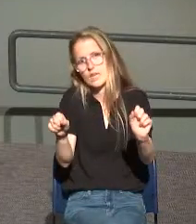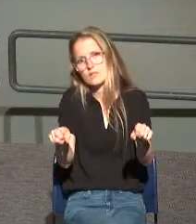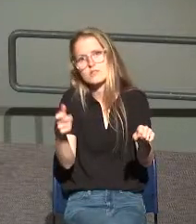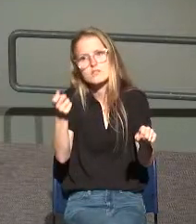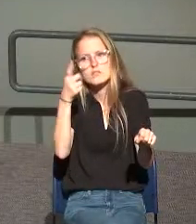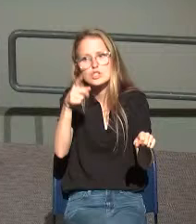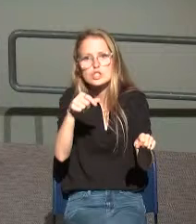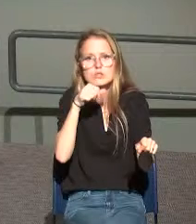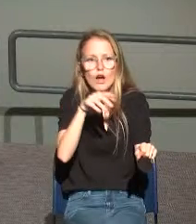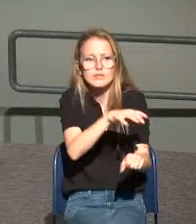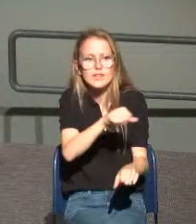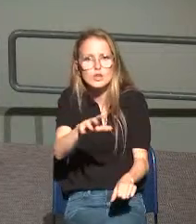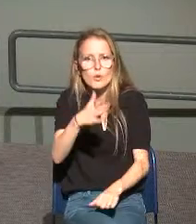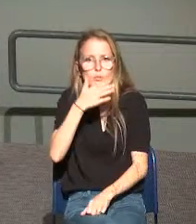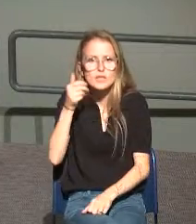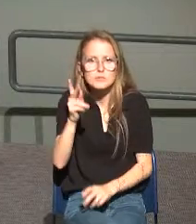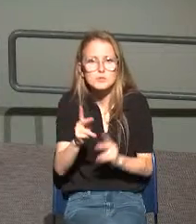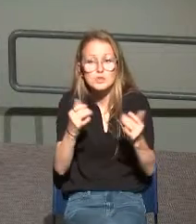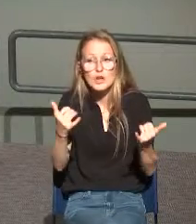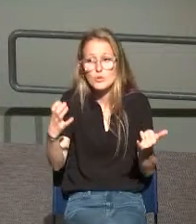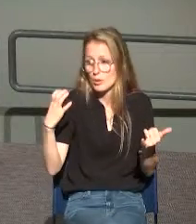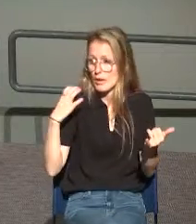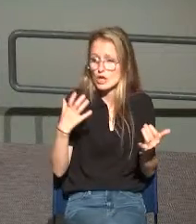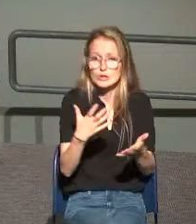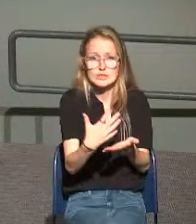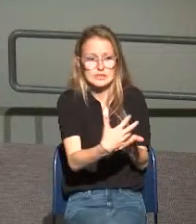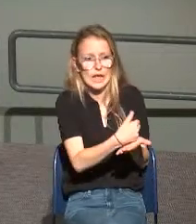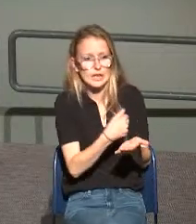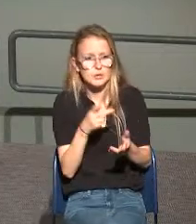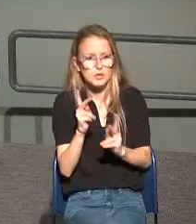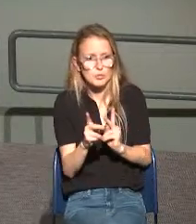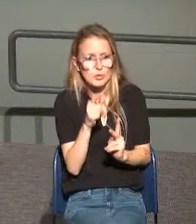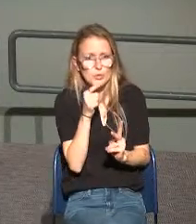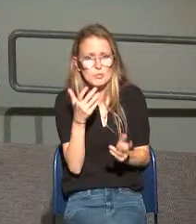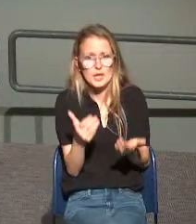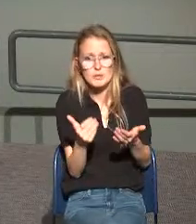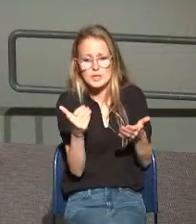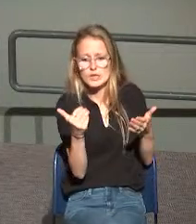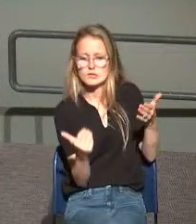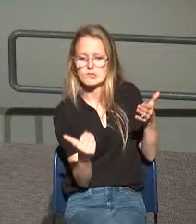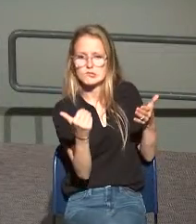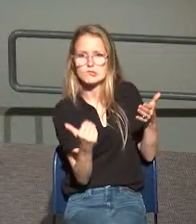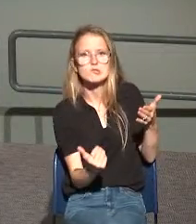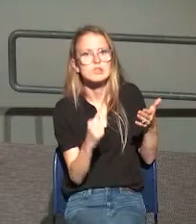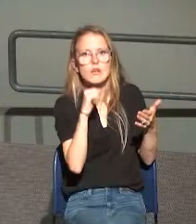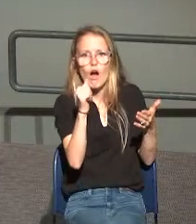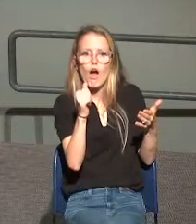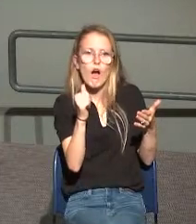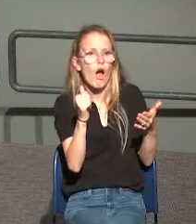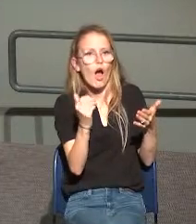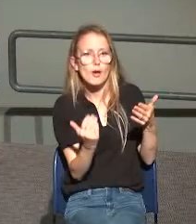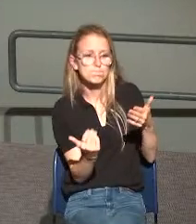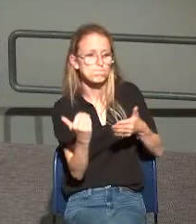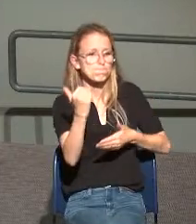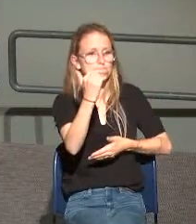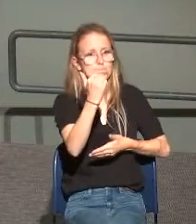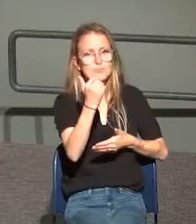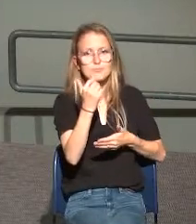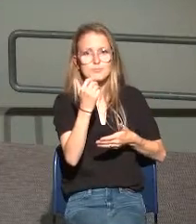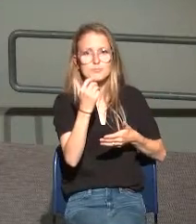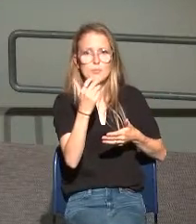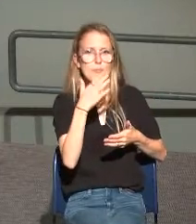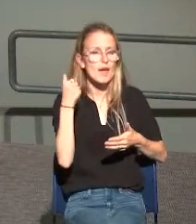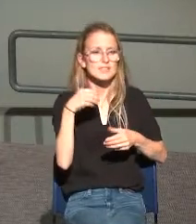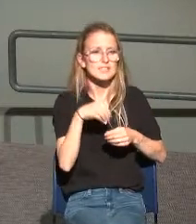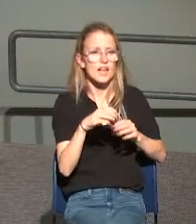taking your best people. Your commander is now getting somebody who actually was lower ranked than that woman to go fly